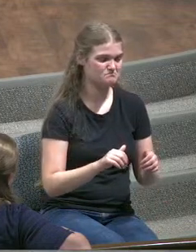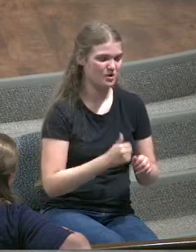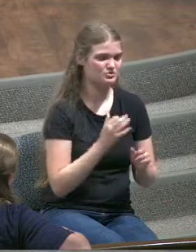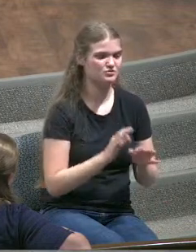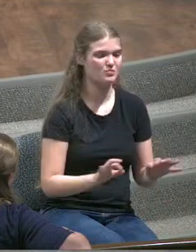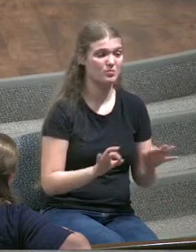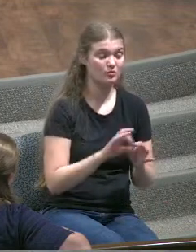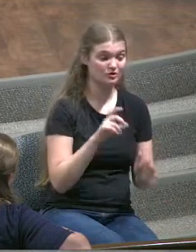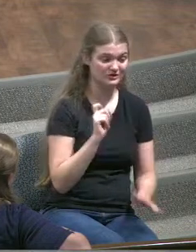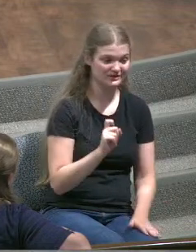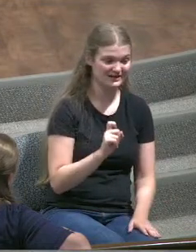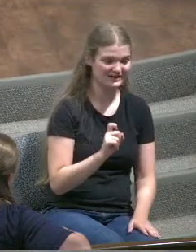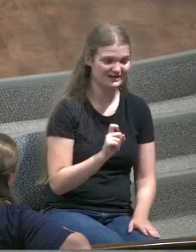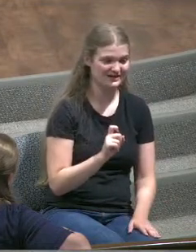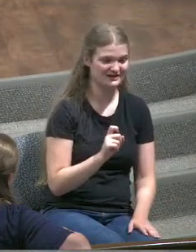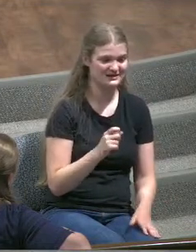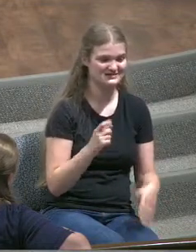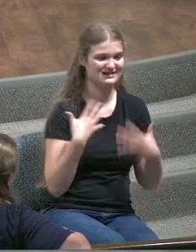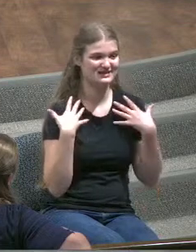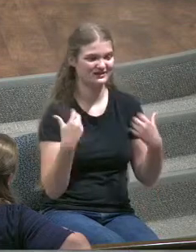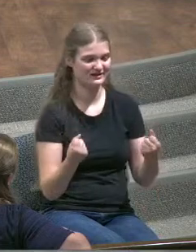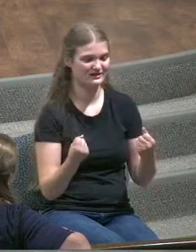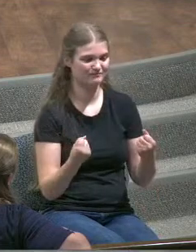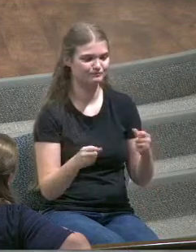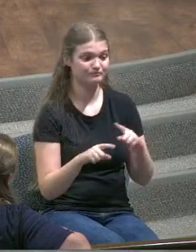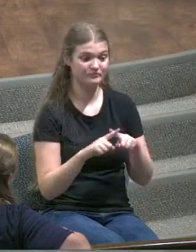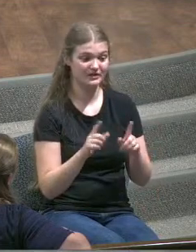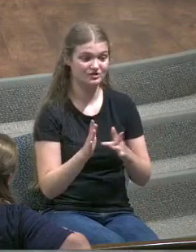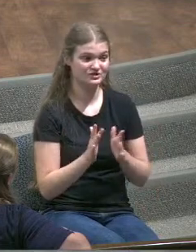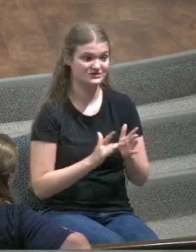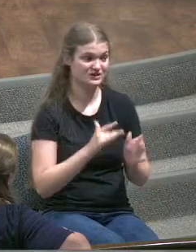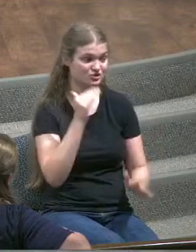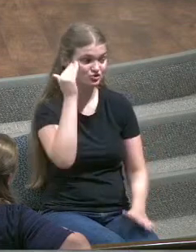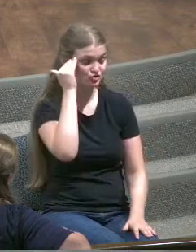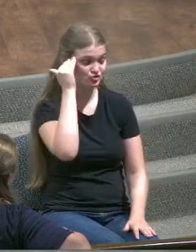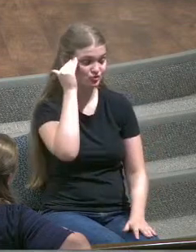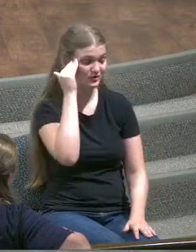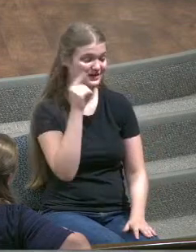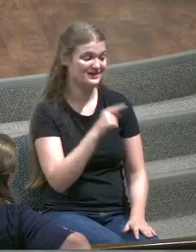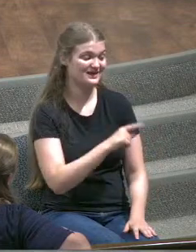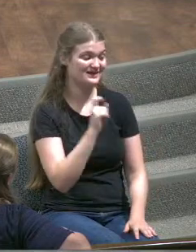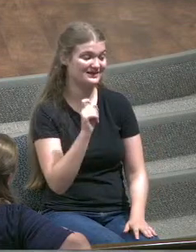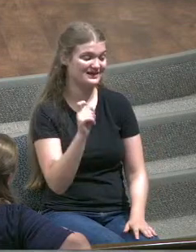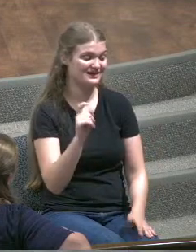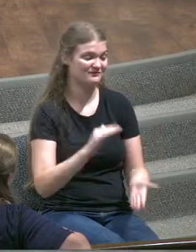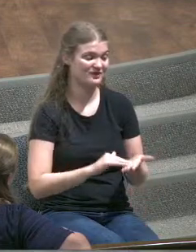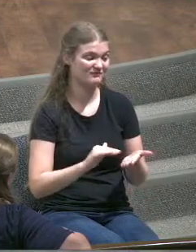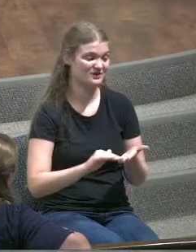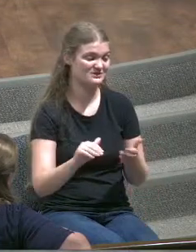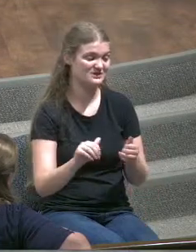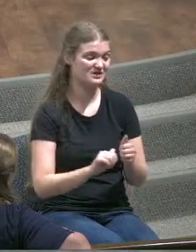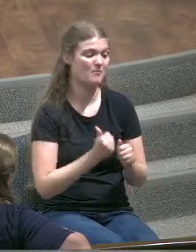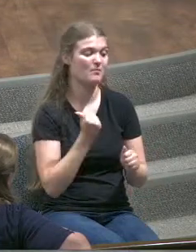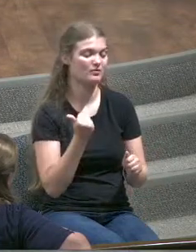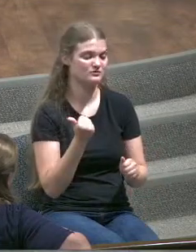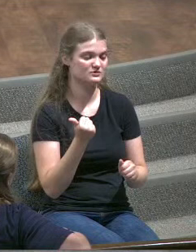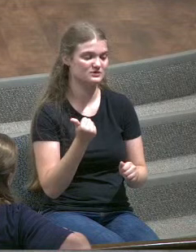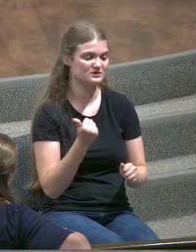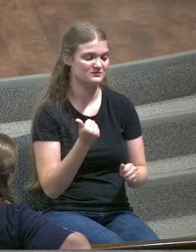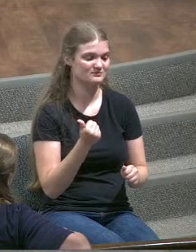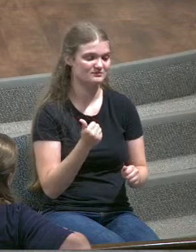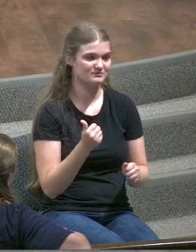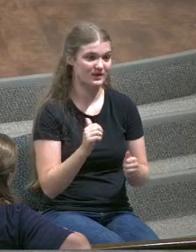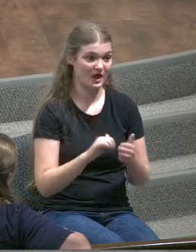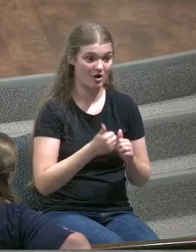friends thought, this is the biggest thing he needs in his life. Jesus knew better. How did he know better? Well, you could say, well, he's Jesus. He knew